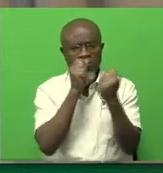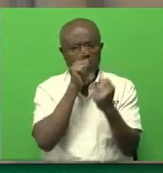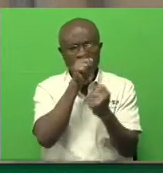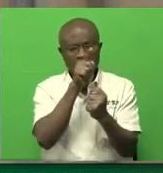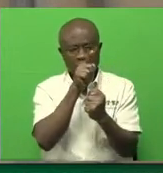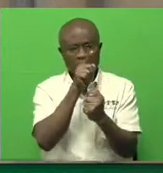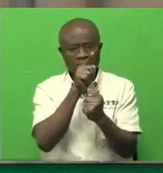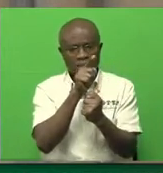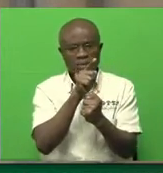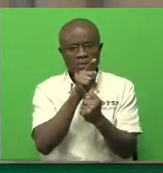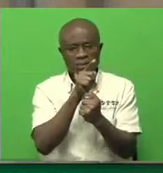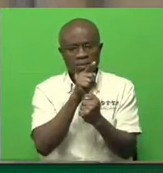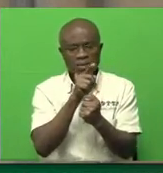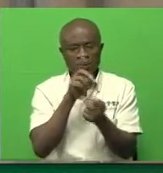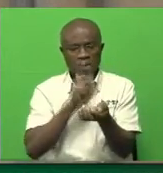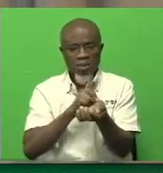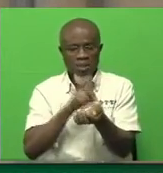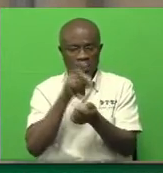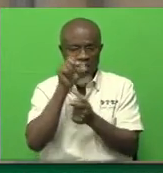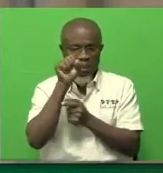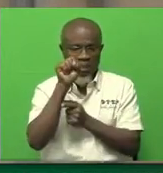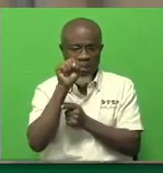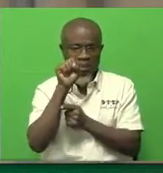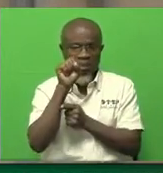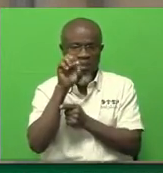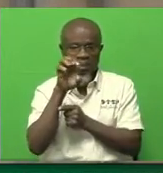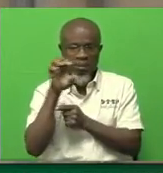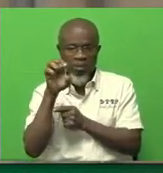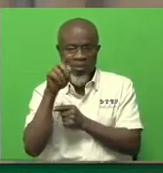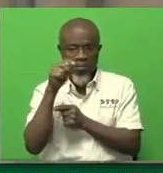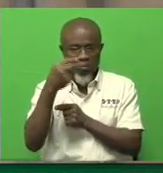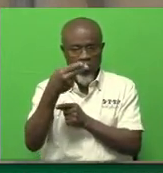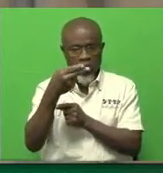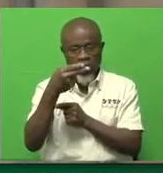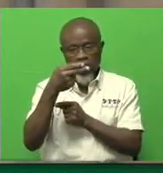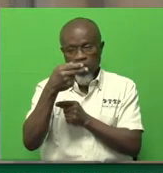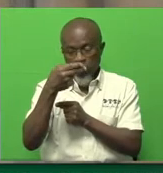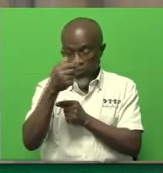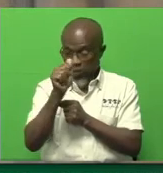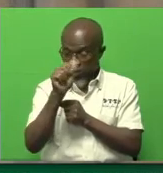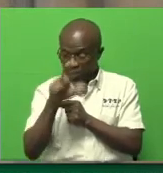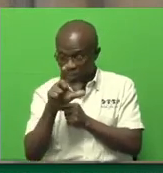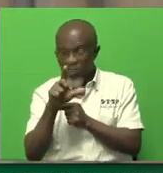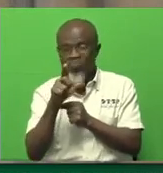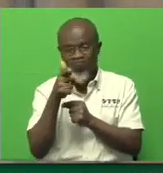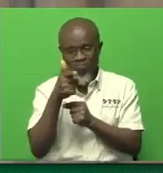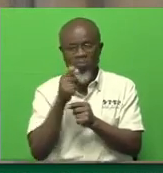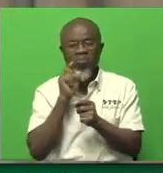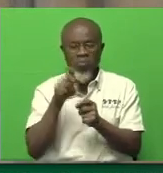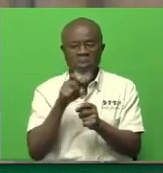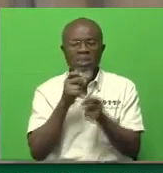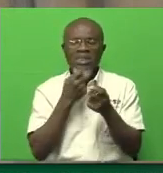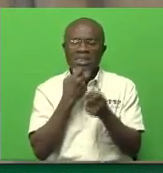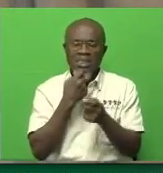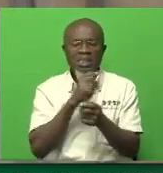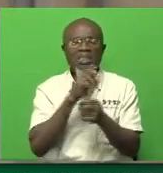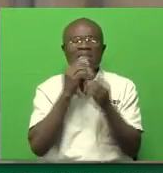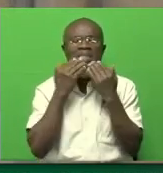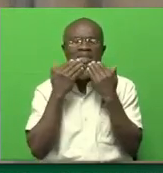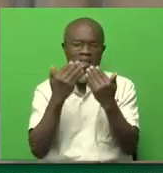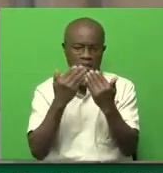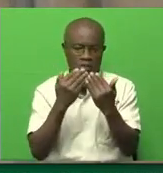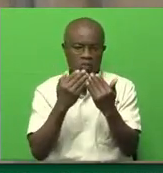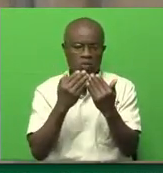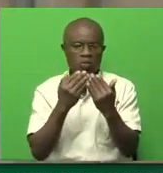doing the professionalism portrayed by the staff at the Rima General Hospital is